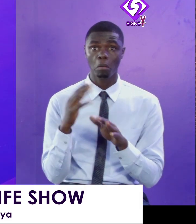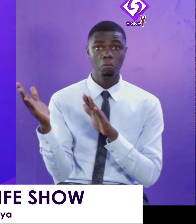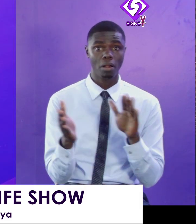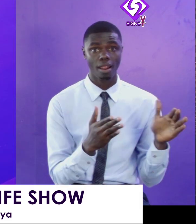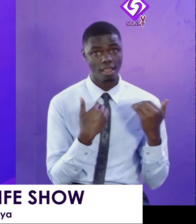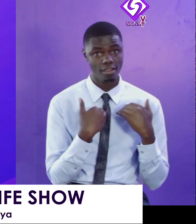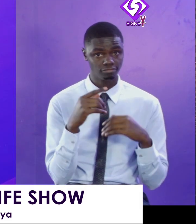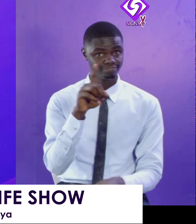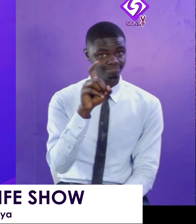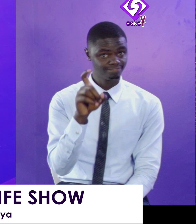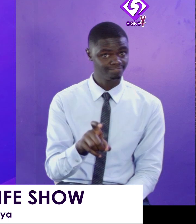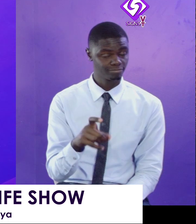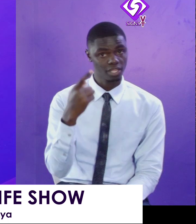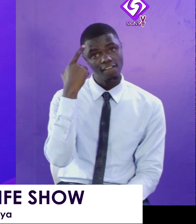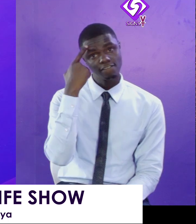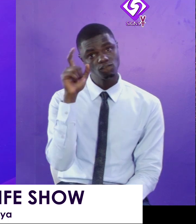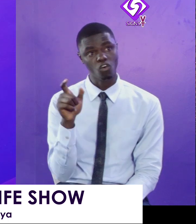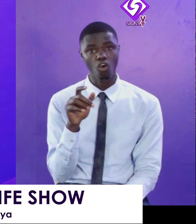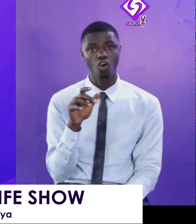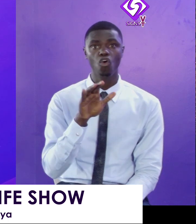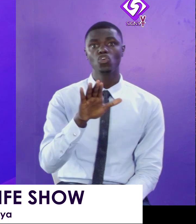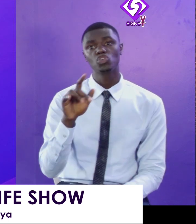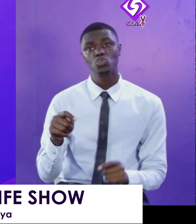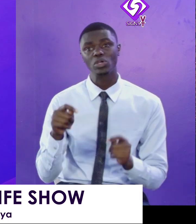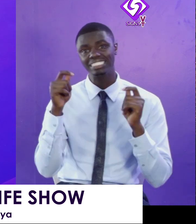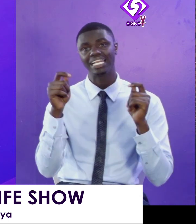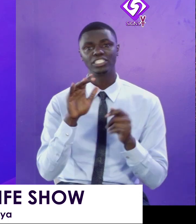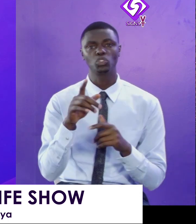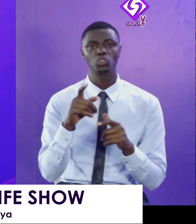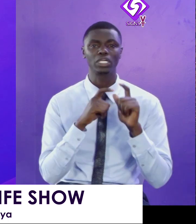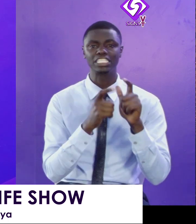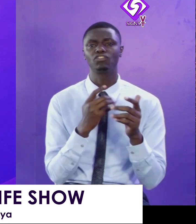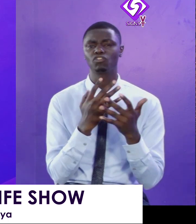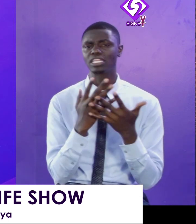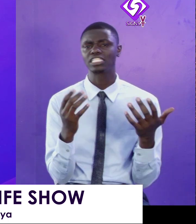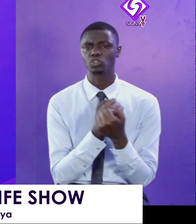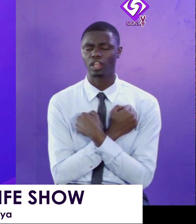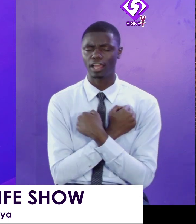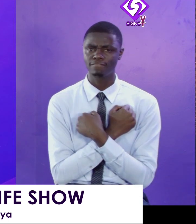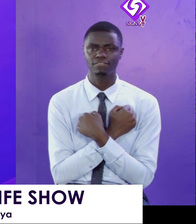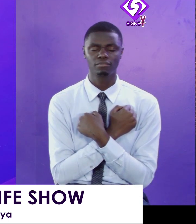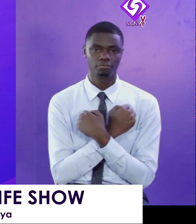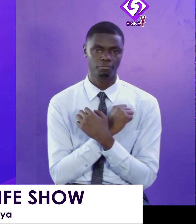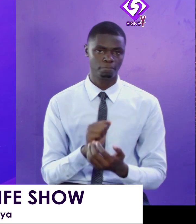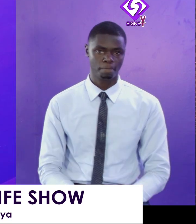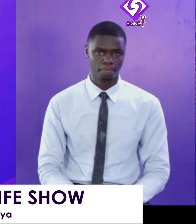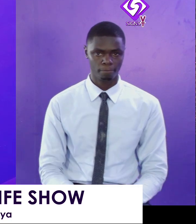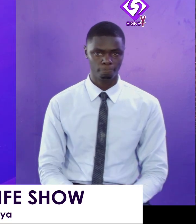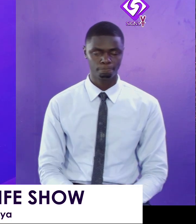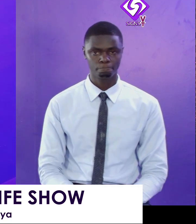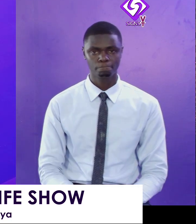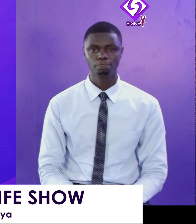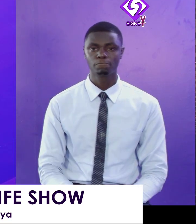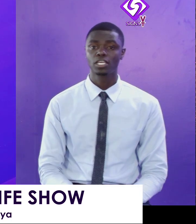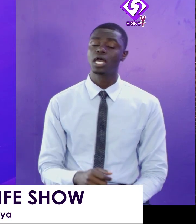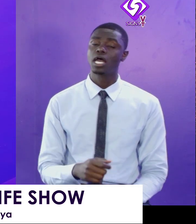planned for your talent, your gifting, the things that you love to do? It should be deliberate. But here is a word